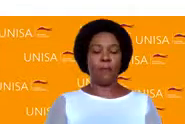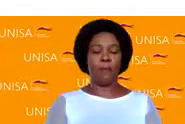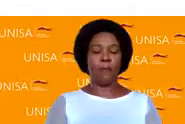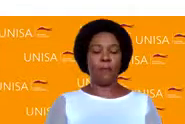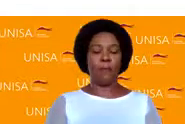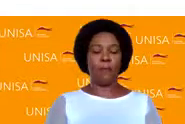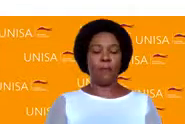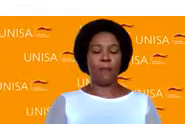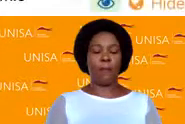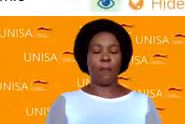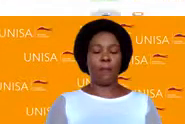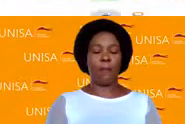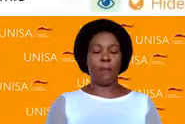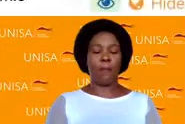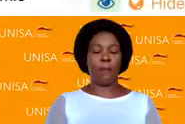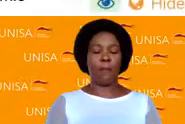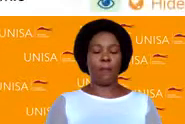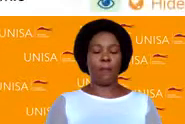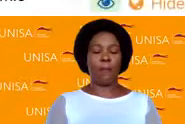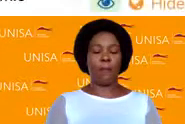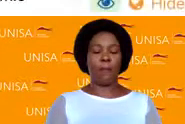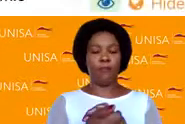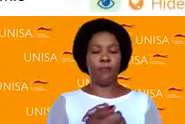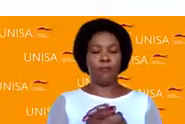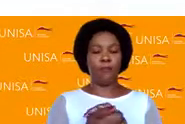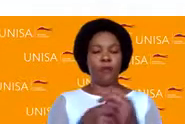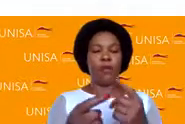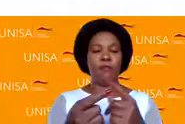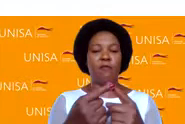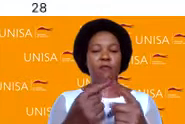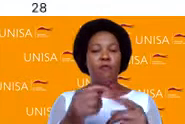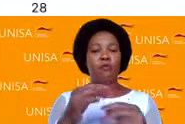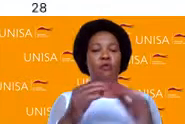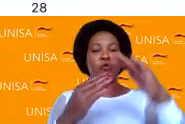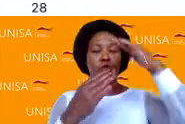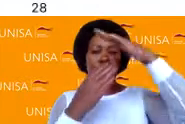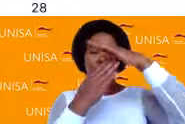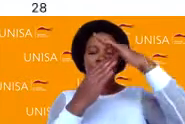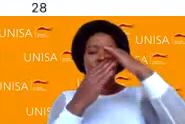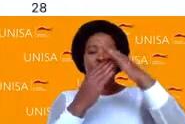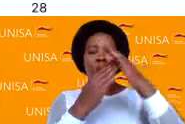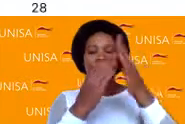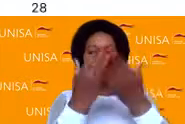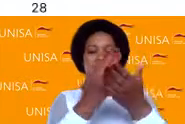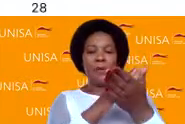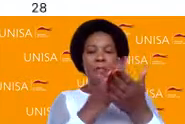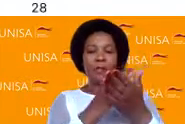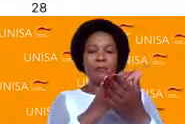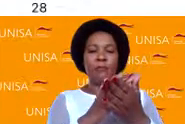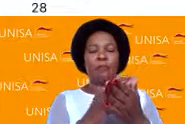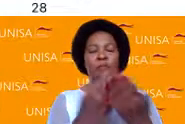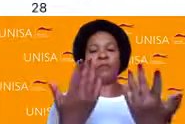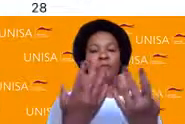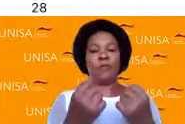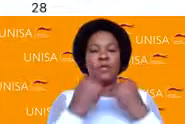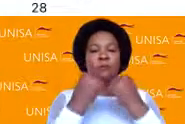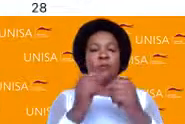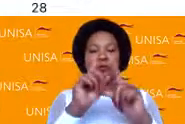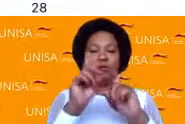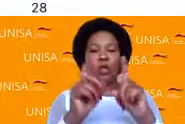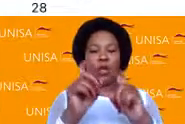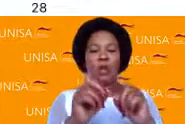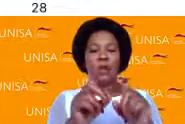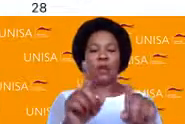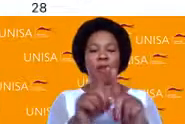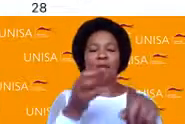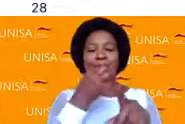Okay, so just from the top page, just for that assignments question, remember, as I mentioned previously, you can come